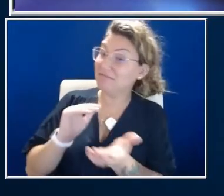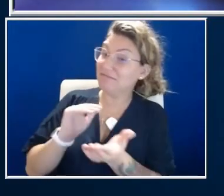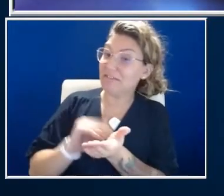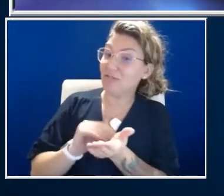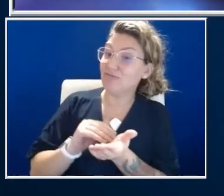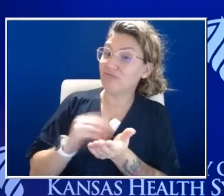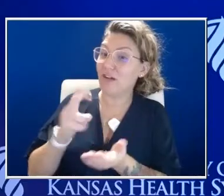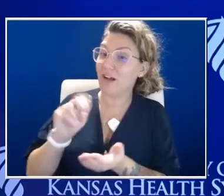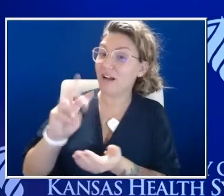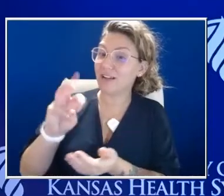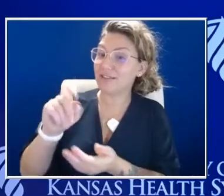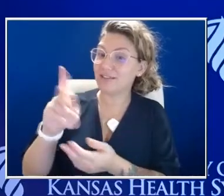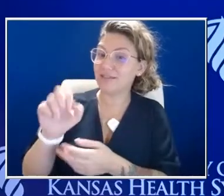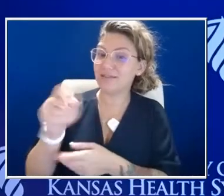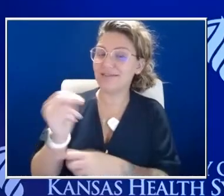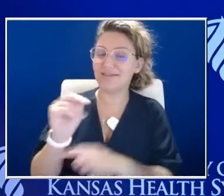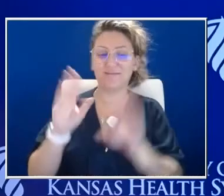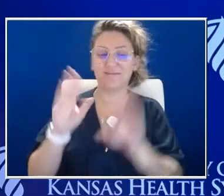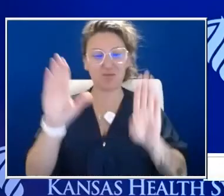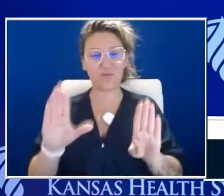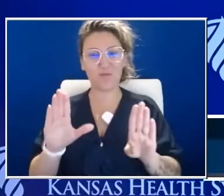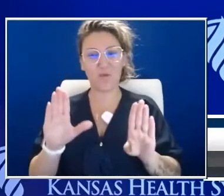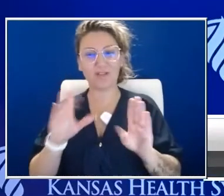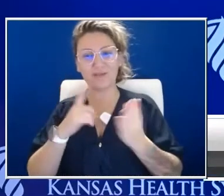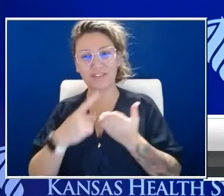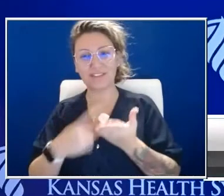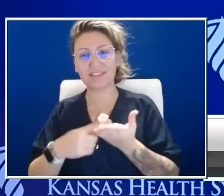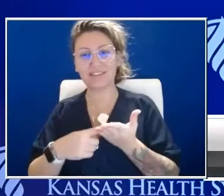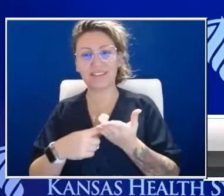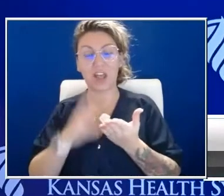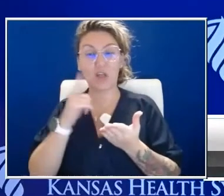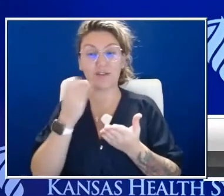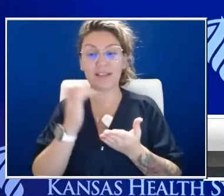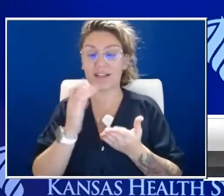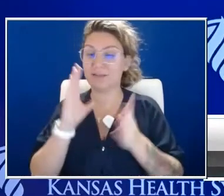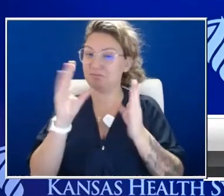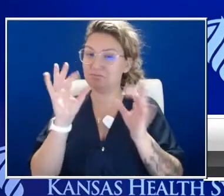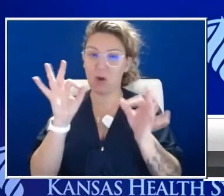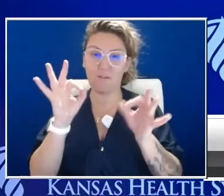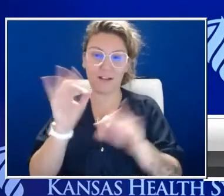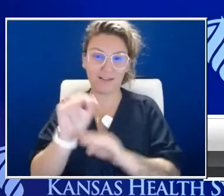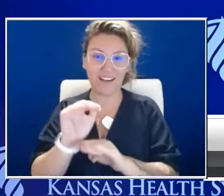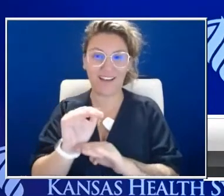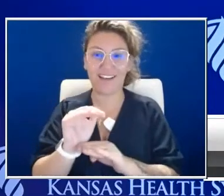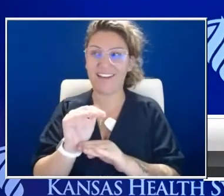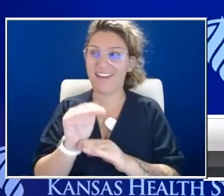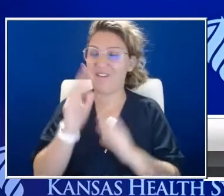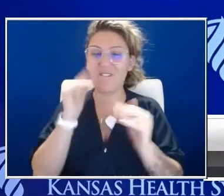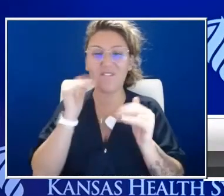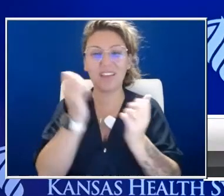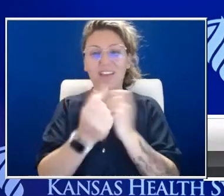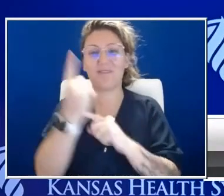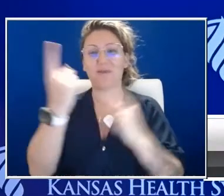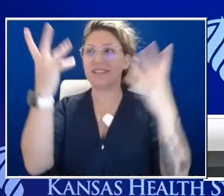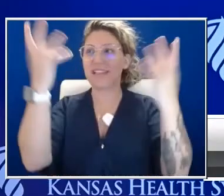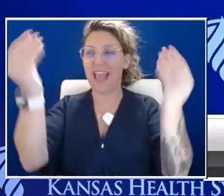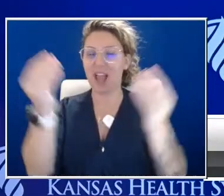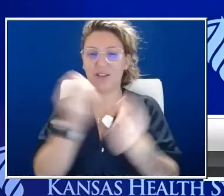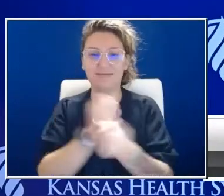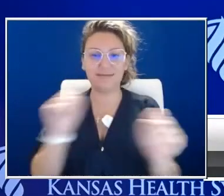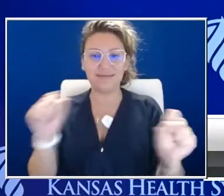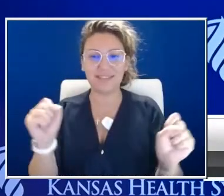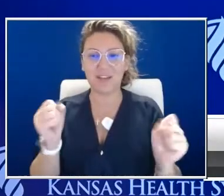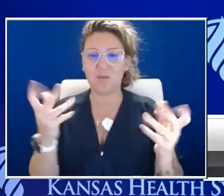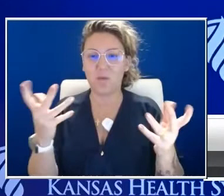today. Yeah, great discussion. It looks to be a nice night, so hopefully everybody can be out, be safe. One way of maybe enticing your